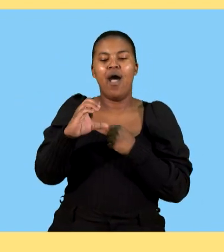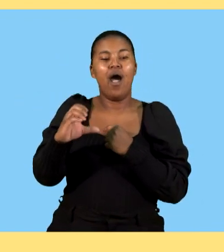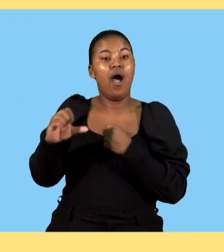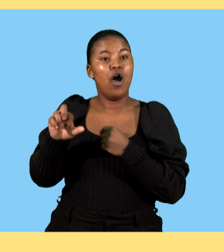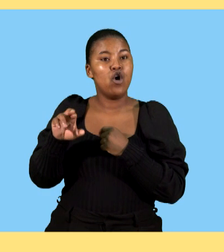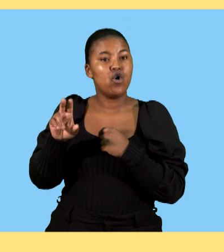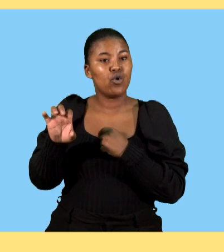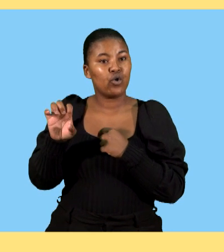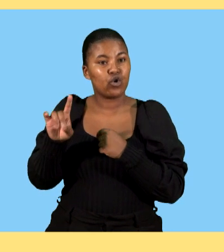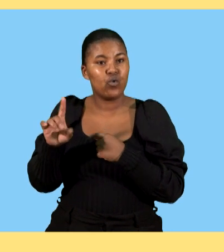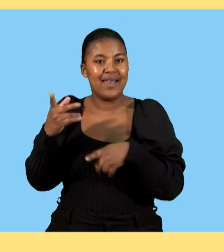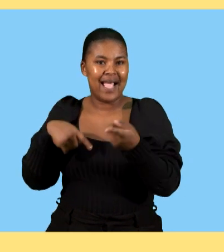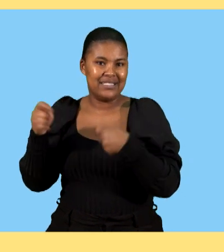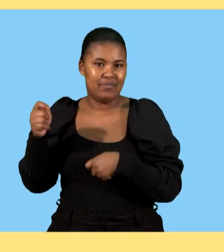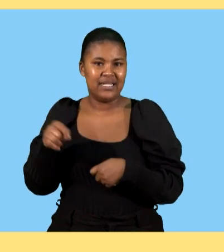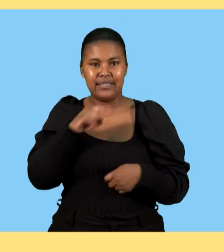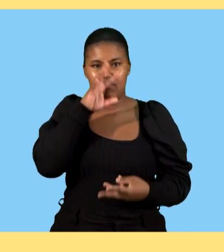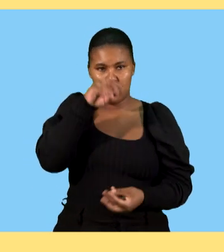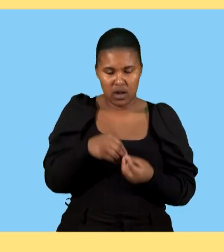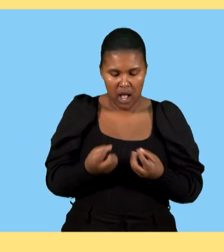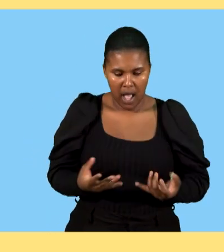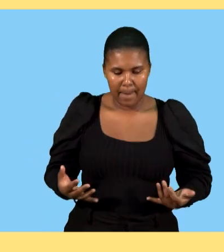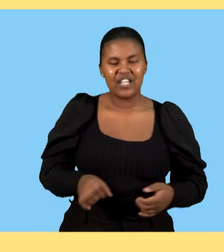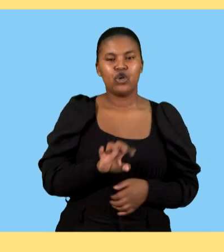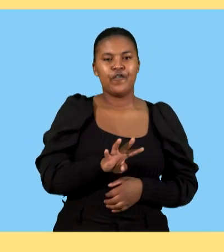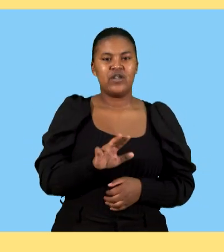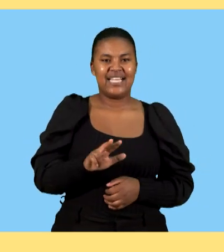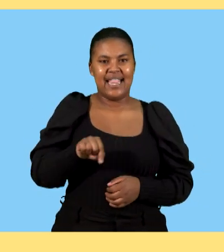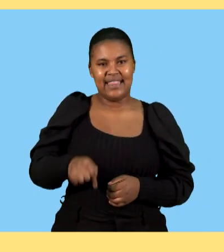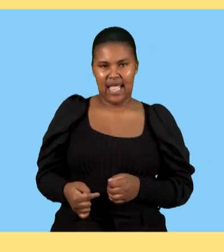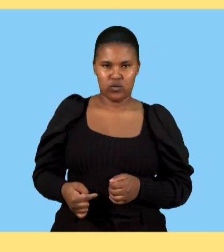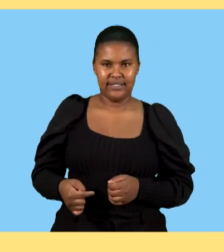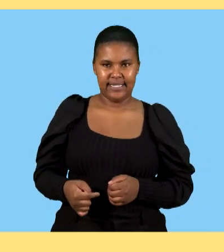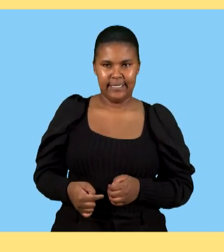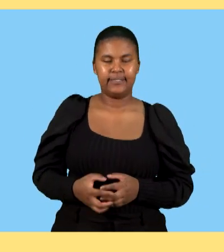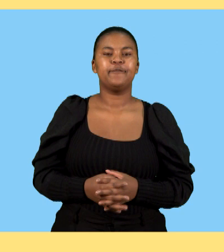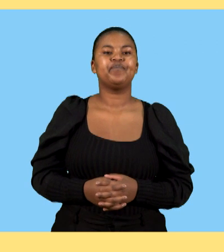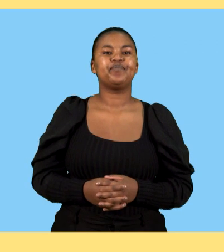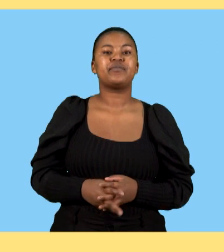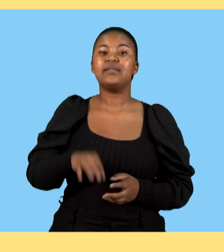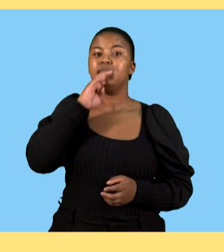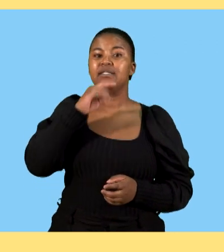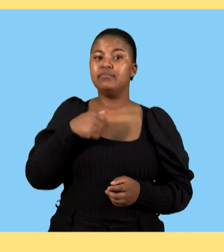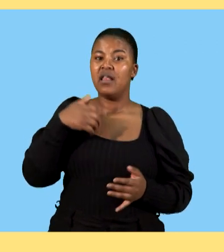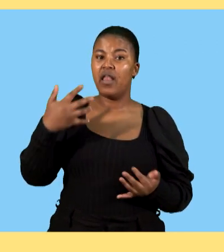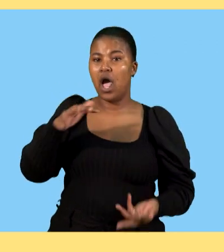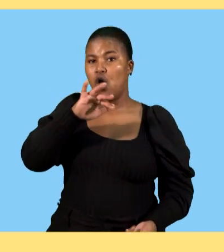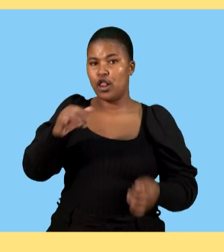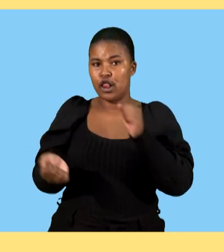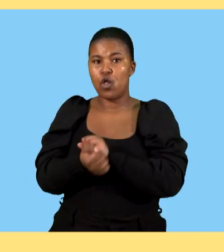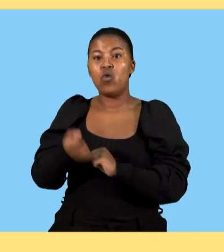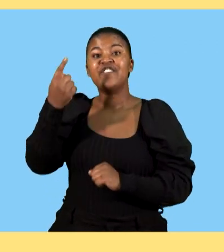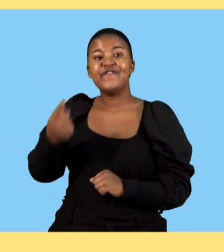total this, this will give us 48,000. I will then close this to my profit and